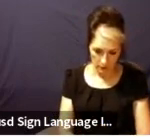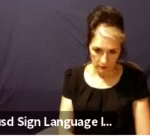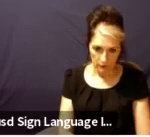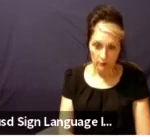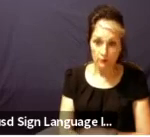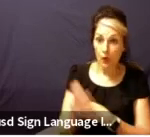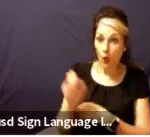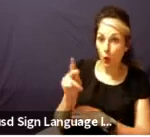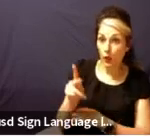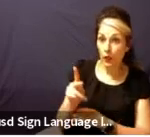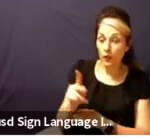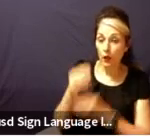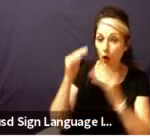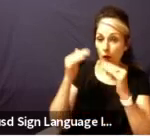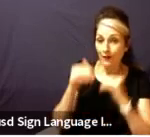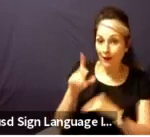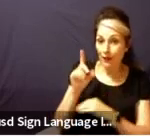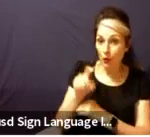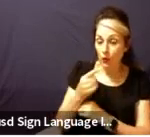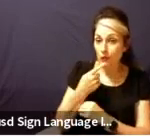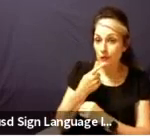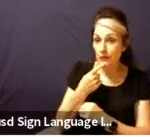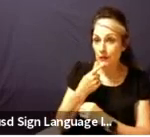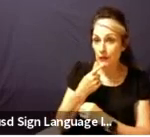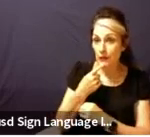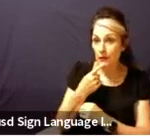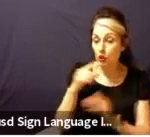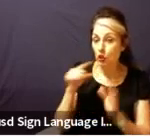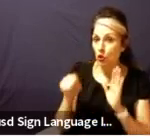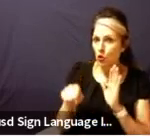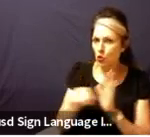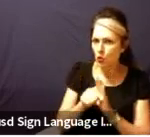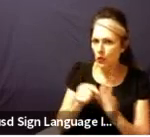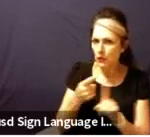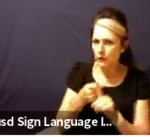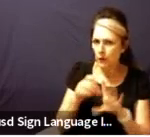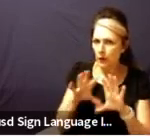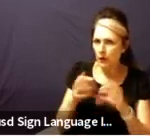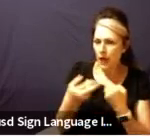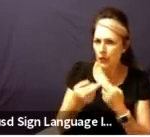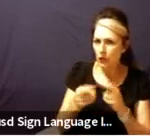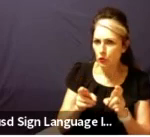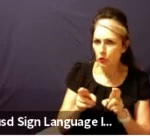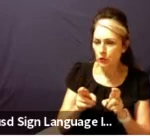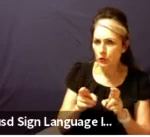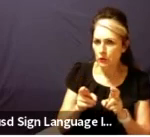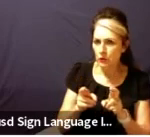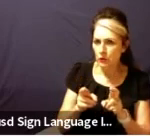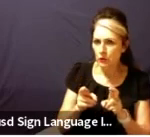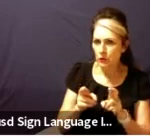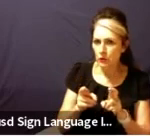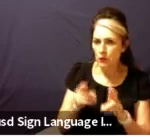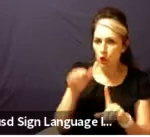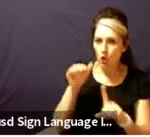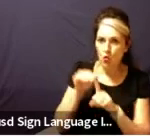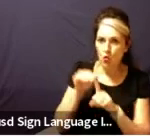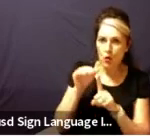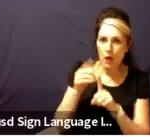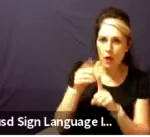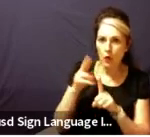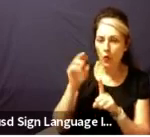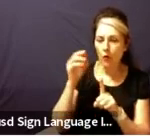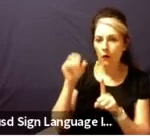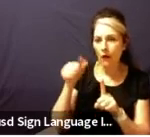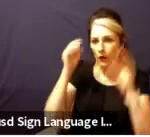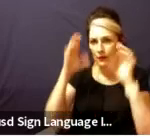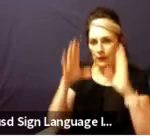Okay, our next question says, do grades from Classroom, Remind, or other teacher apps transfer